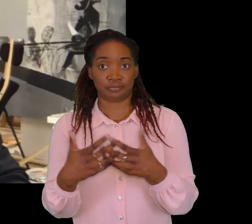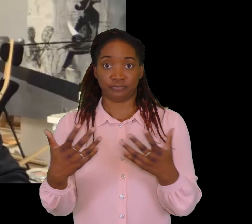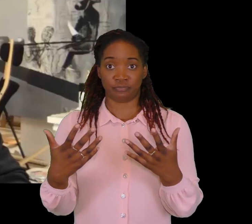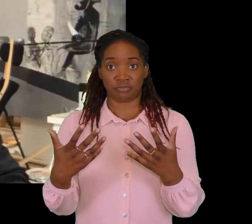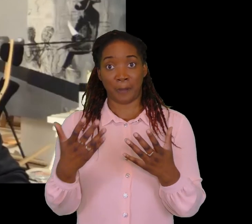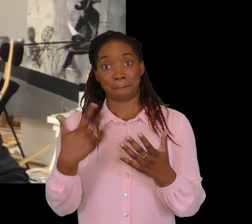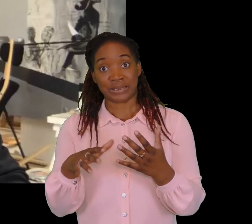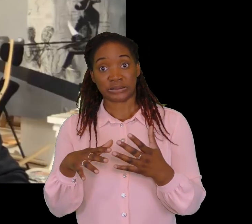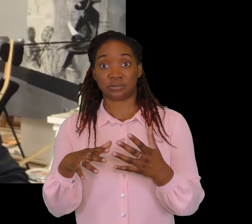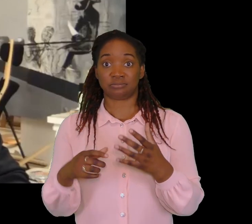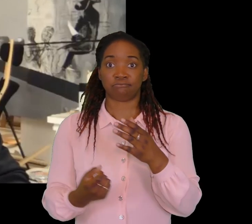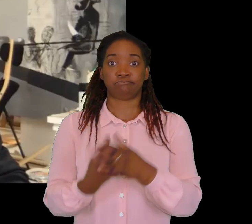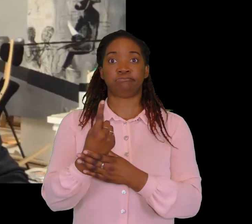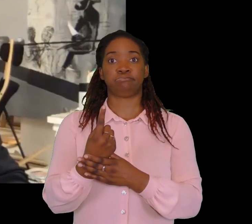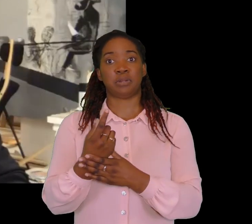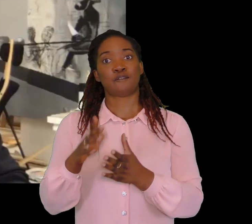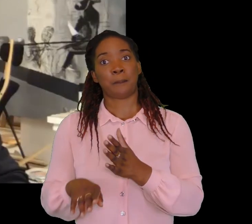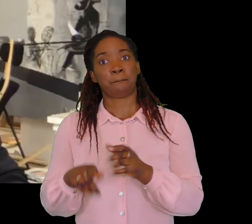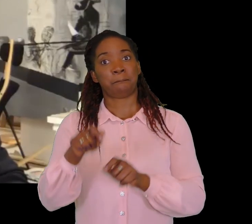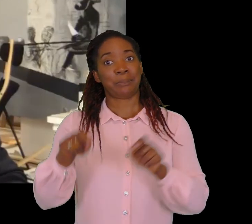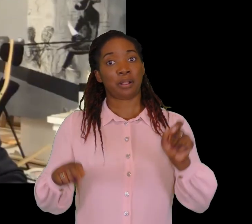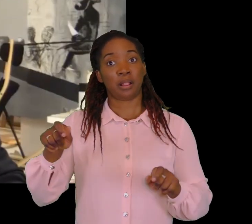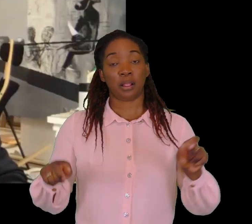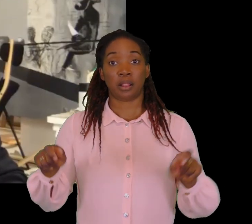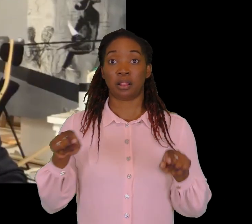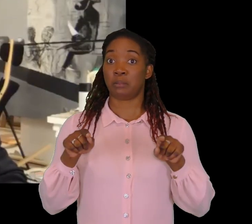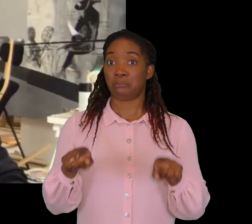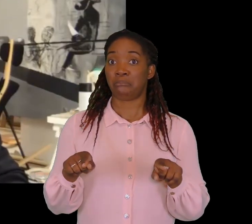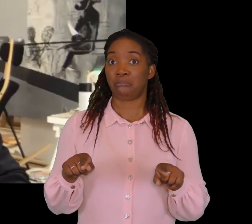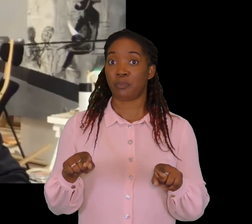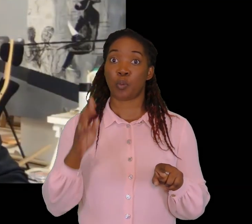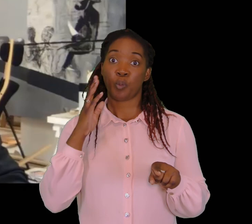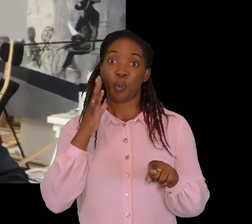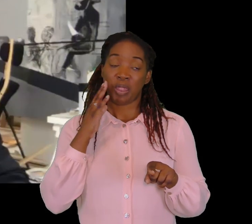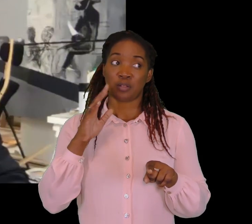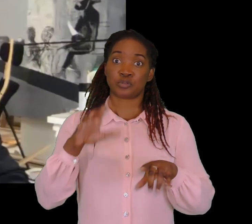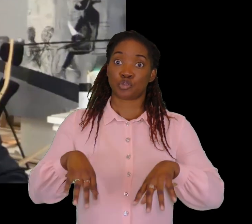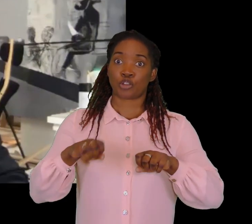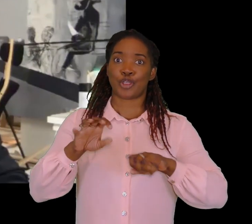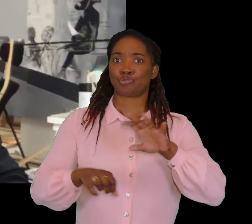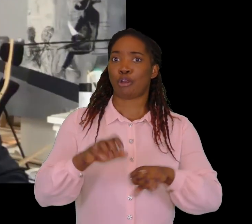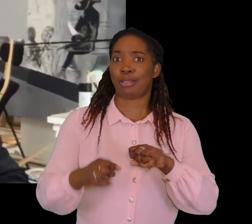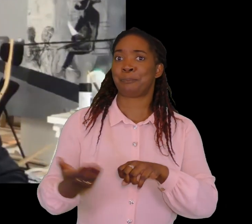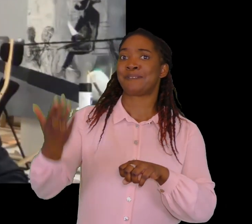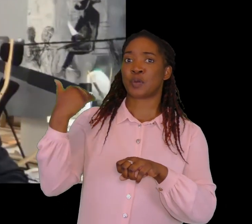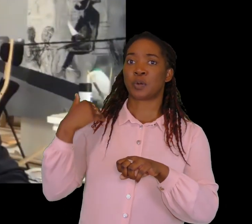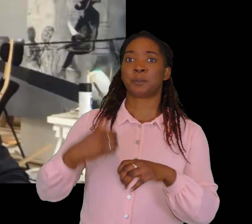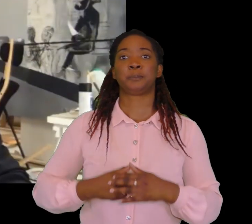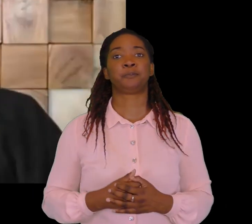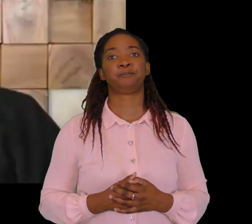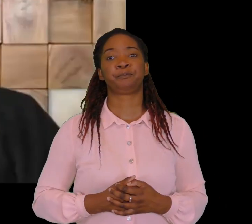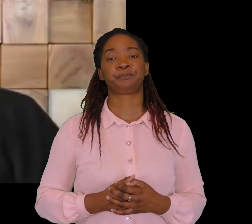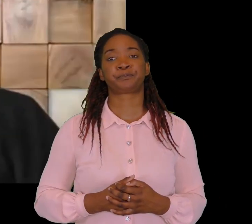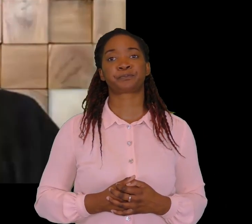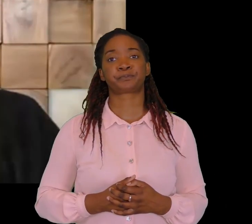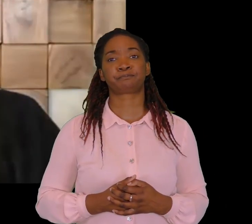where it has emanated from, who were the people at the onset of that struggle. Thank you.